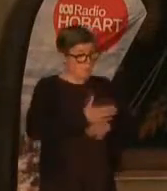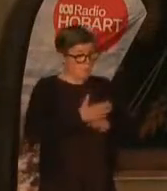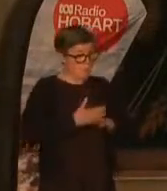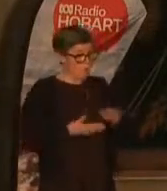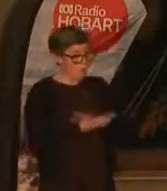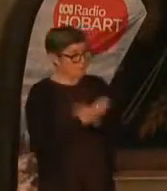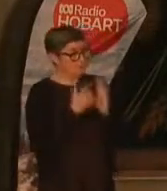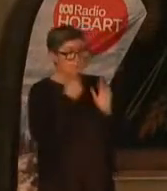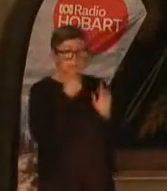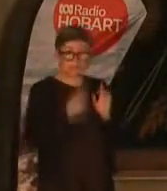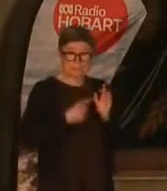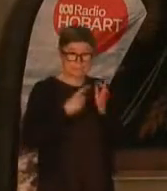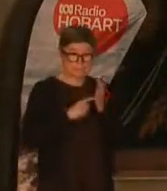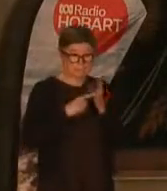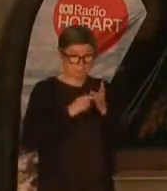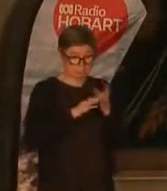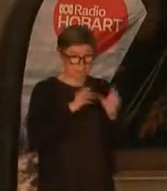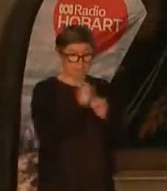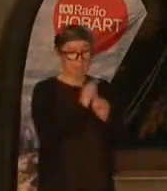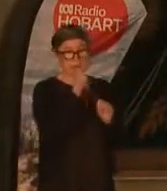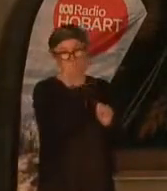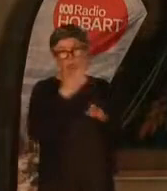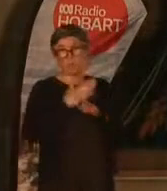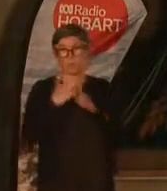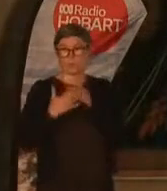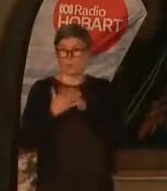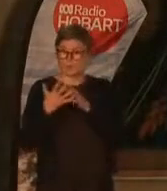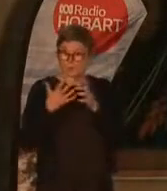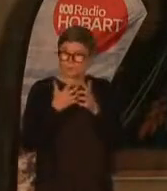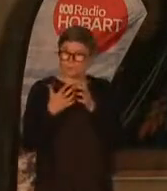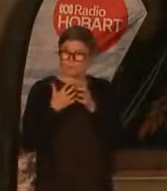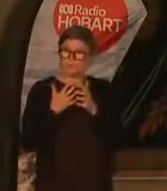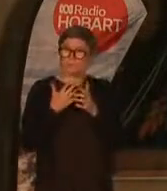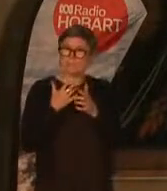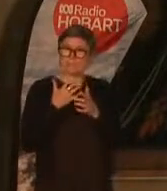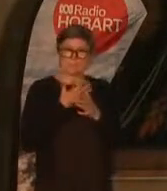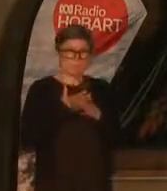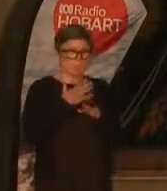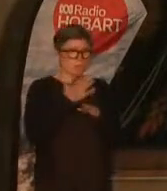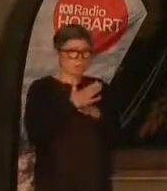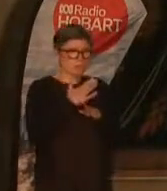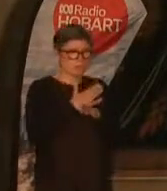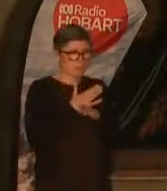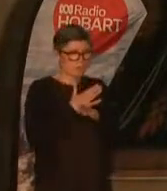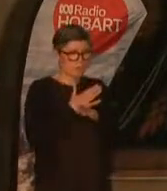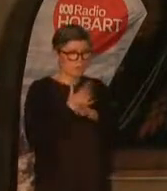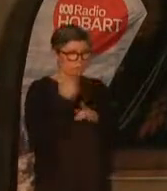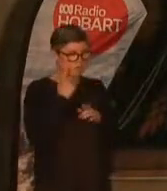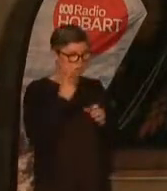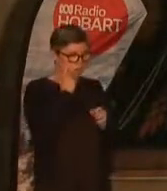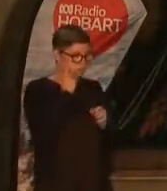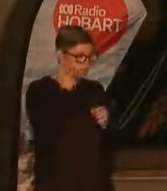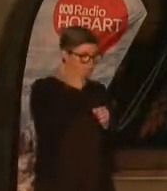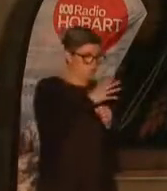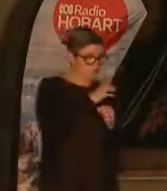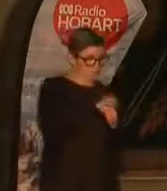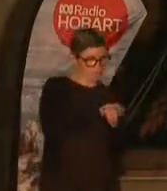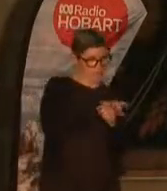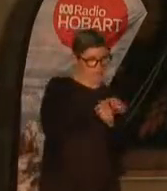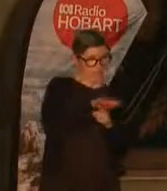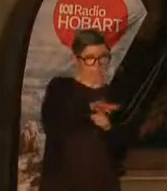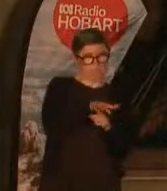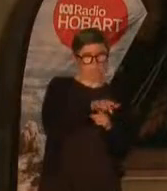TMAG, and then now at the university. It's been more about, I guess, indigenising those spaces